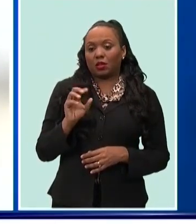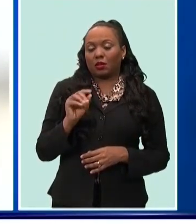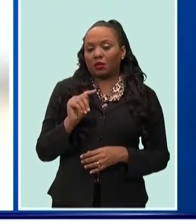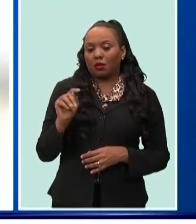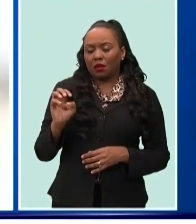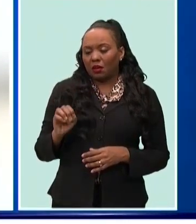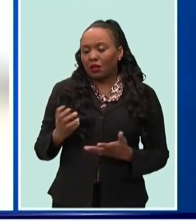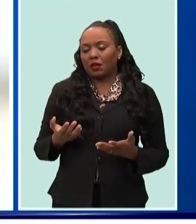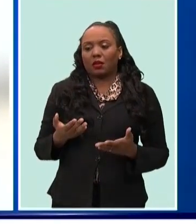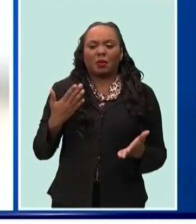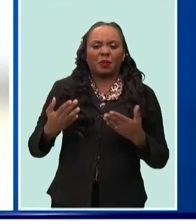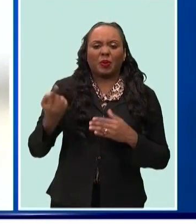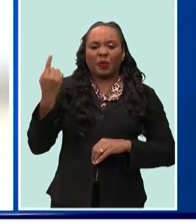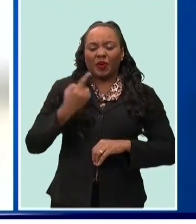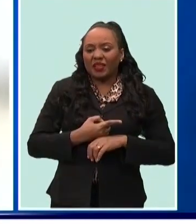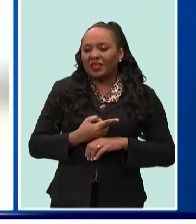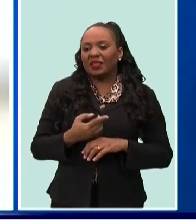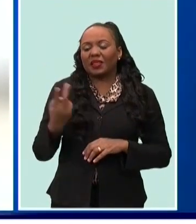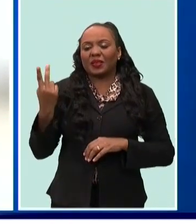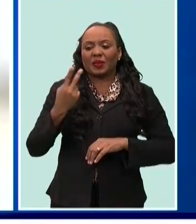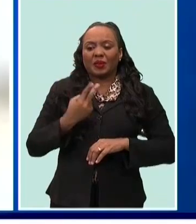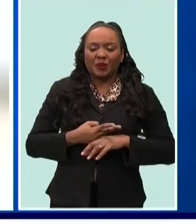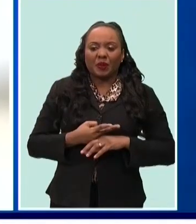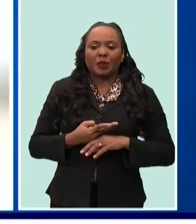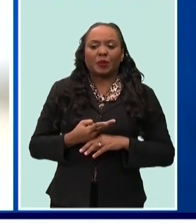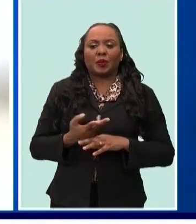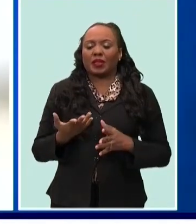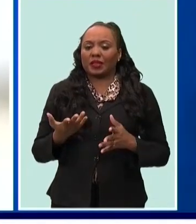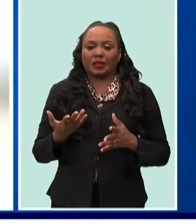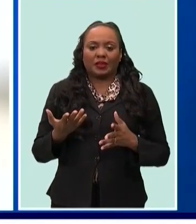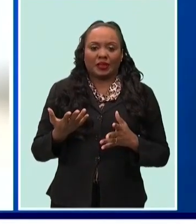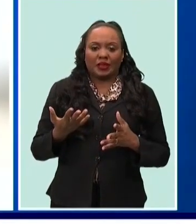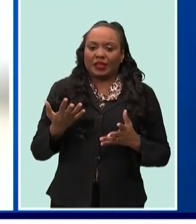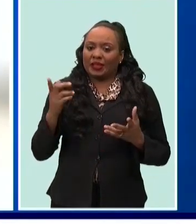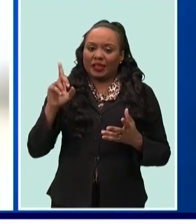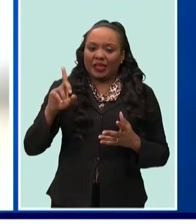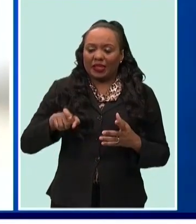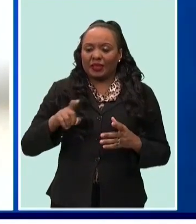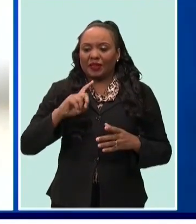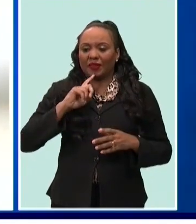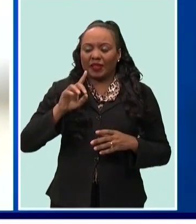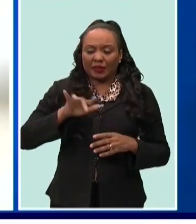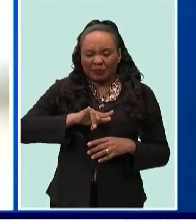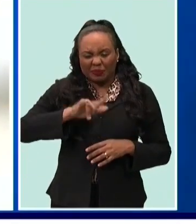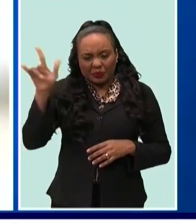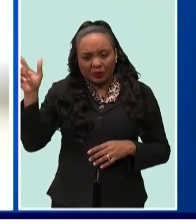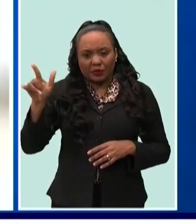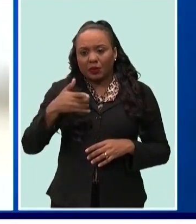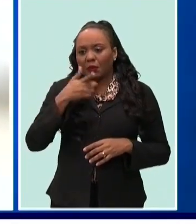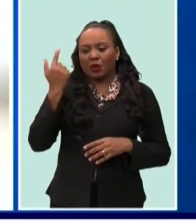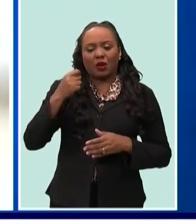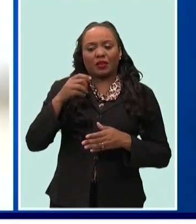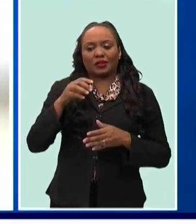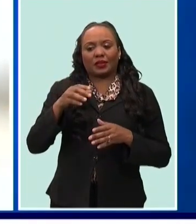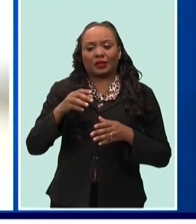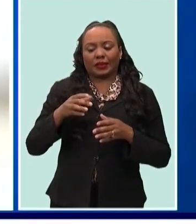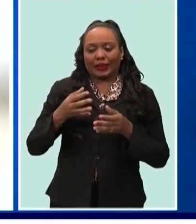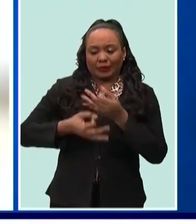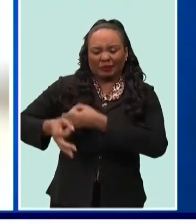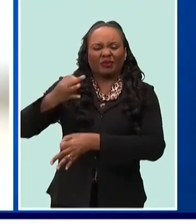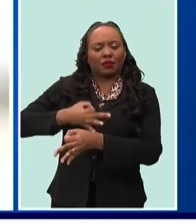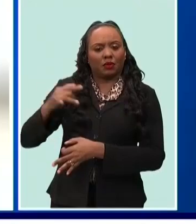day or two. So I can't give you exact numbers, but I do know that there was some displacement, but thankfully it is being